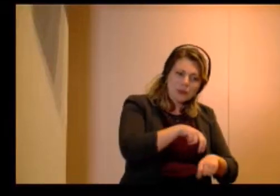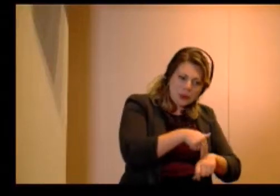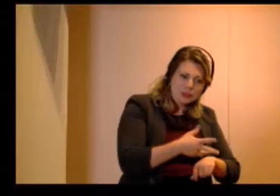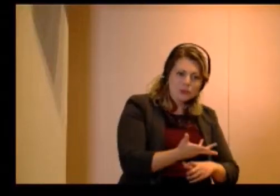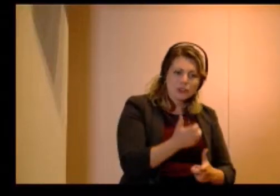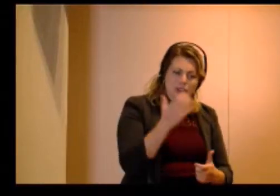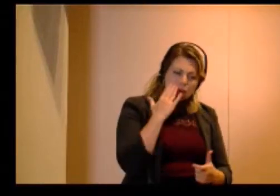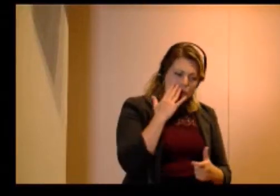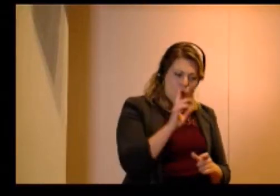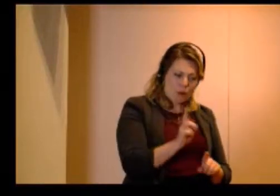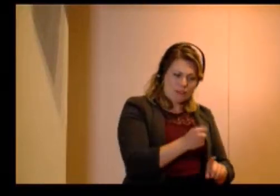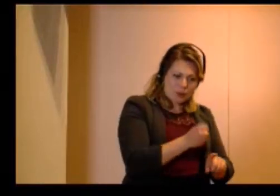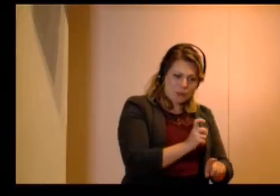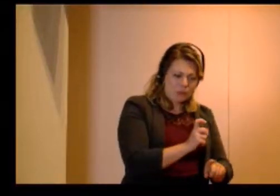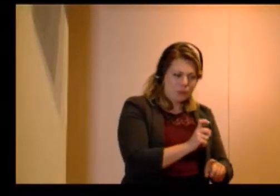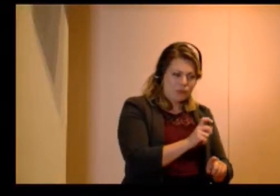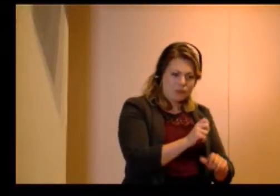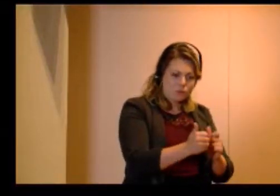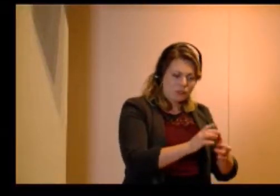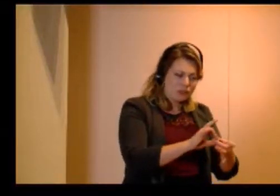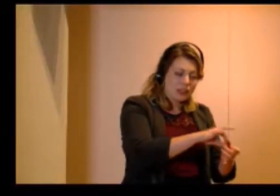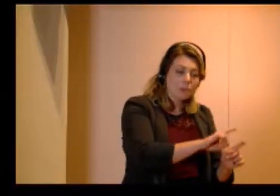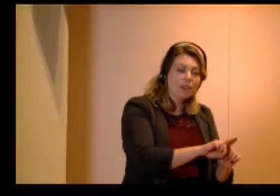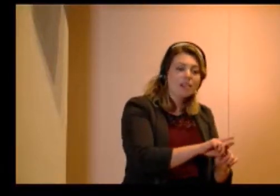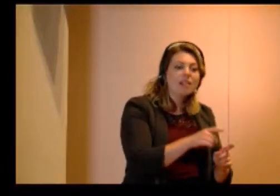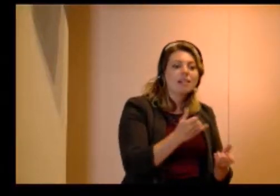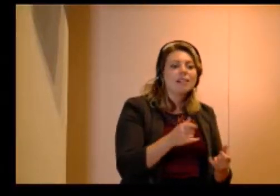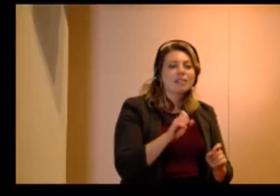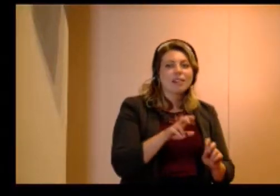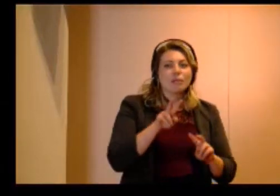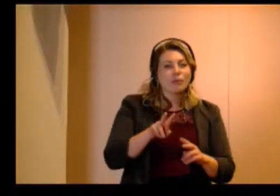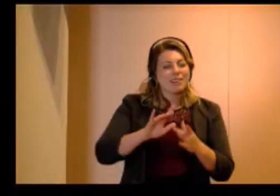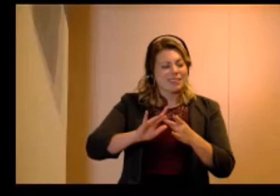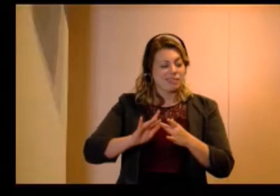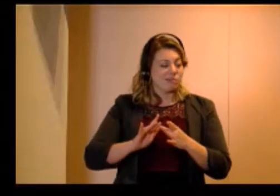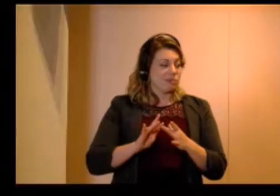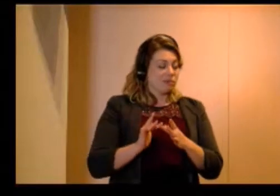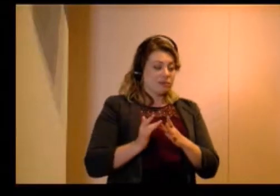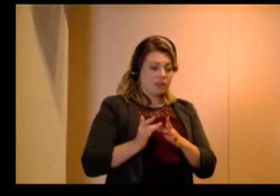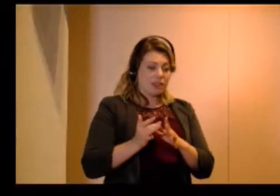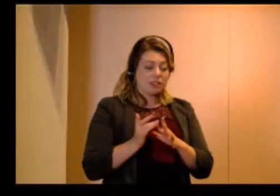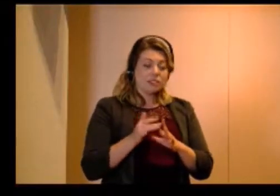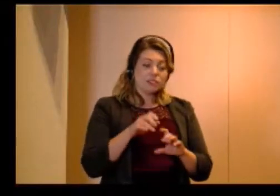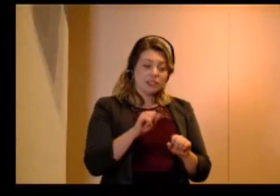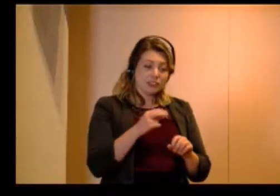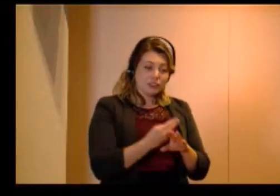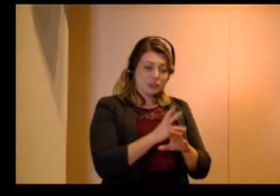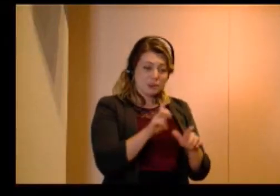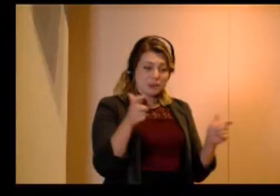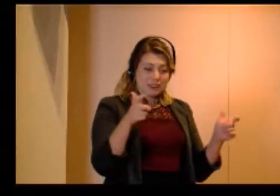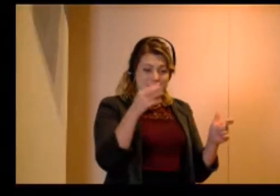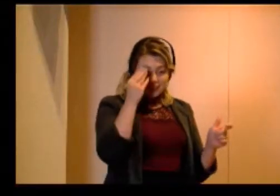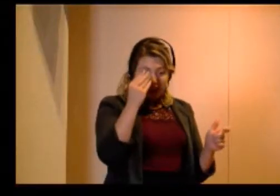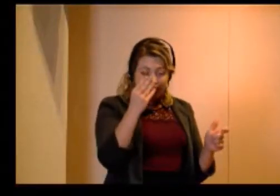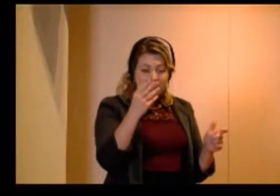But once you have that information, right, now you can go, say, out on the internet, right? So you can use the big data analytics, whatever methods, to